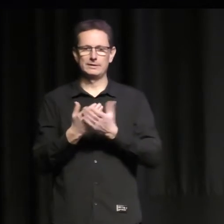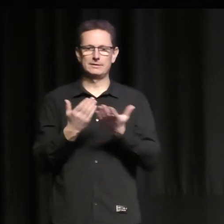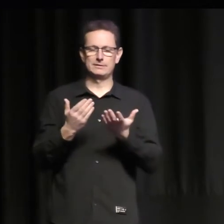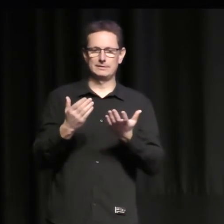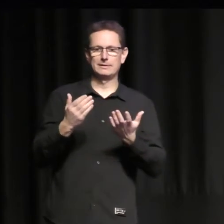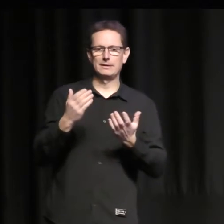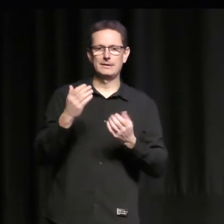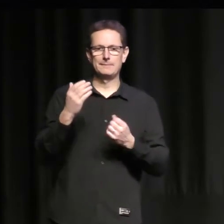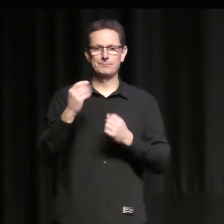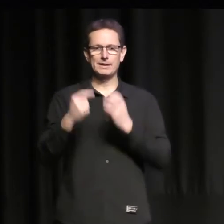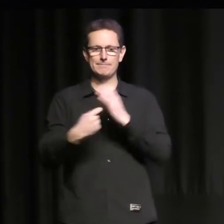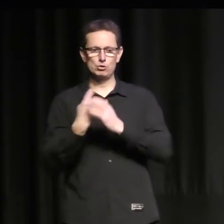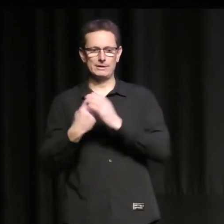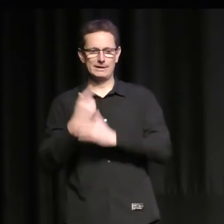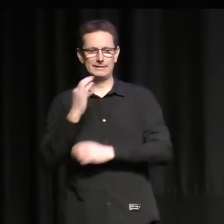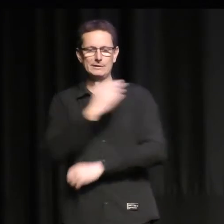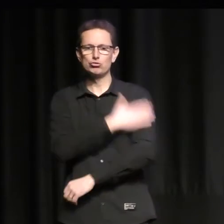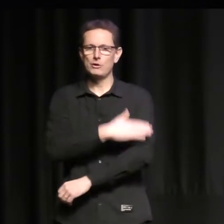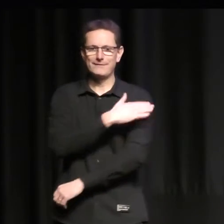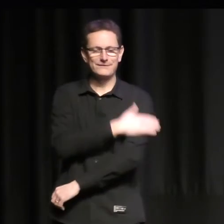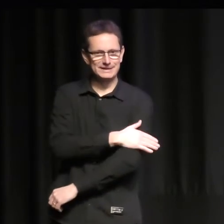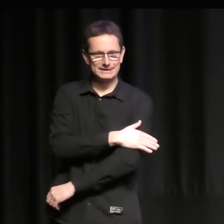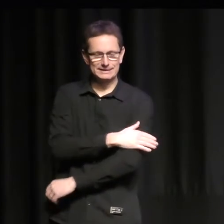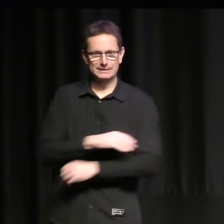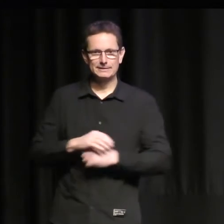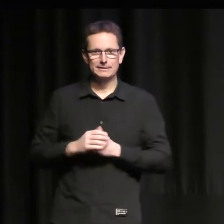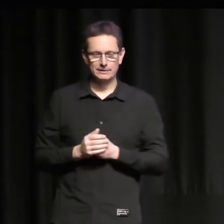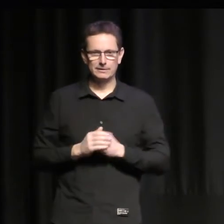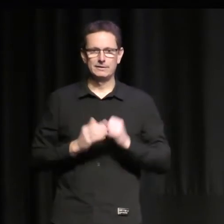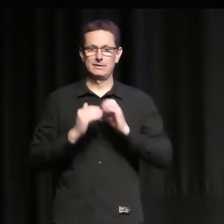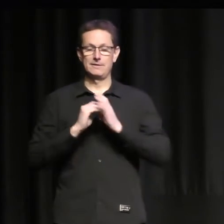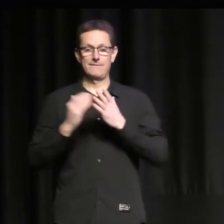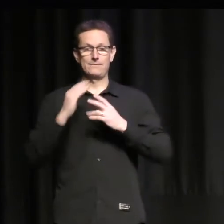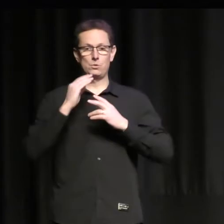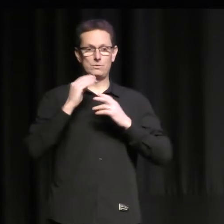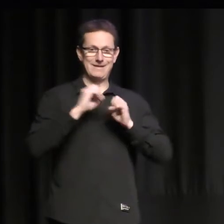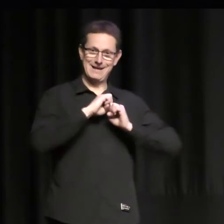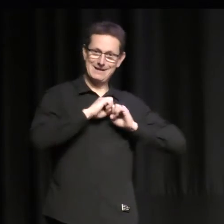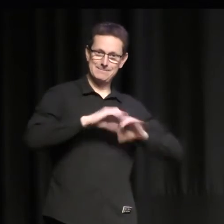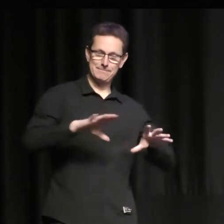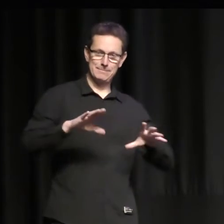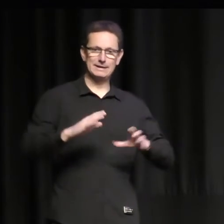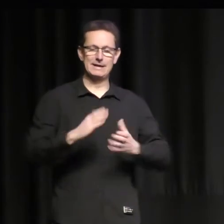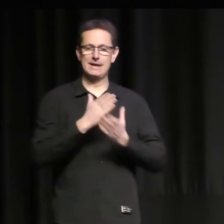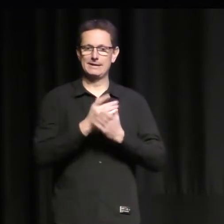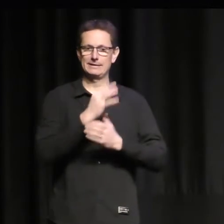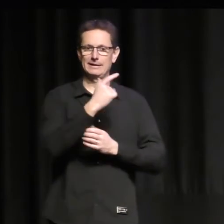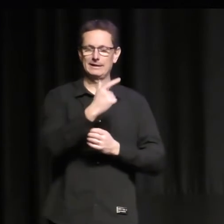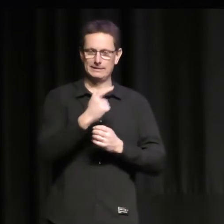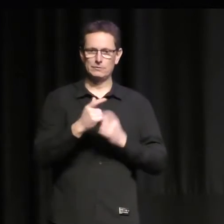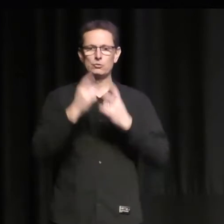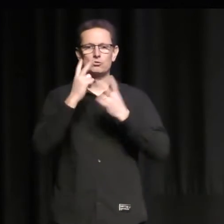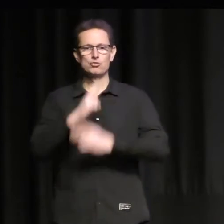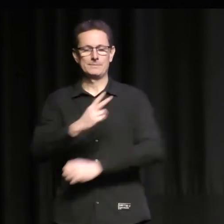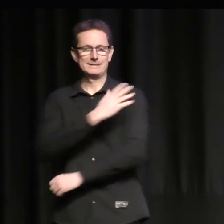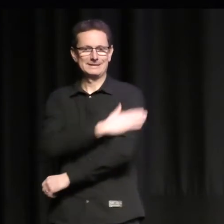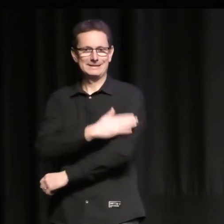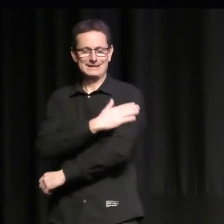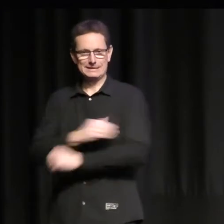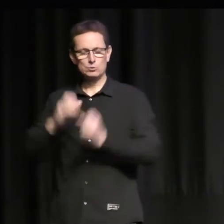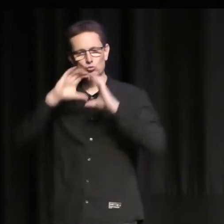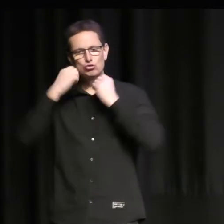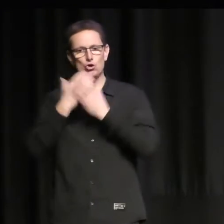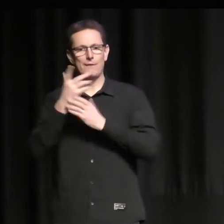benefits. A shift away from universal rights in the form of benefits and social